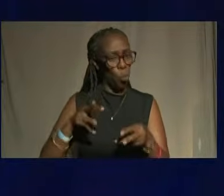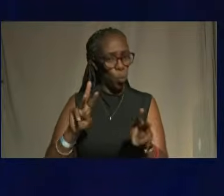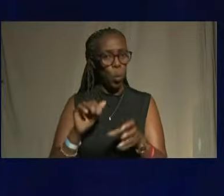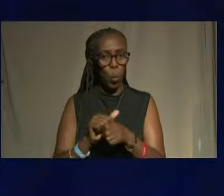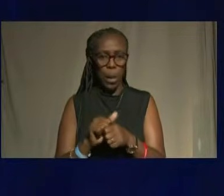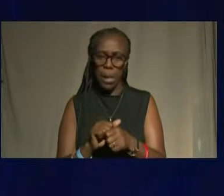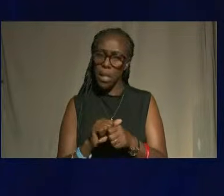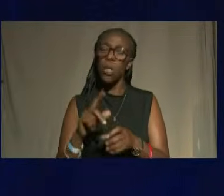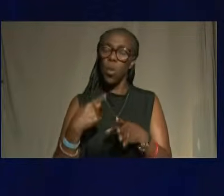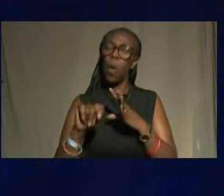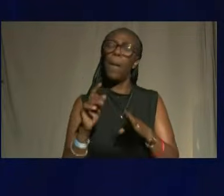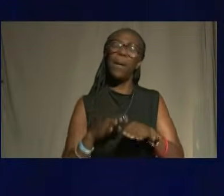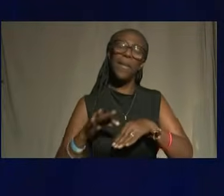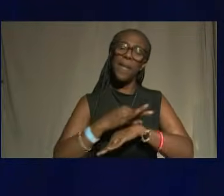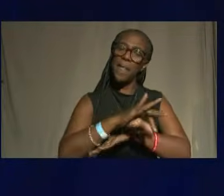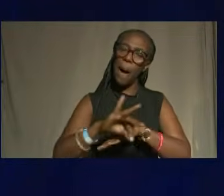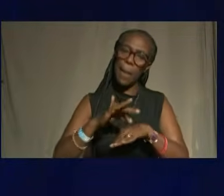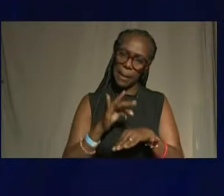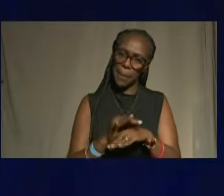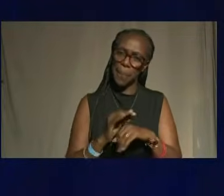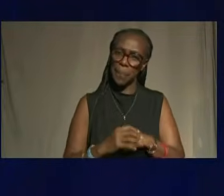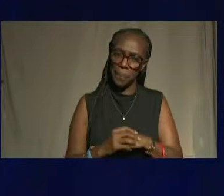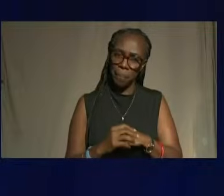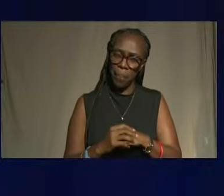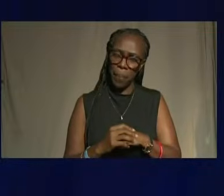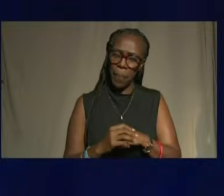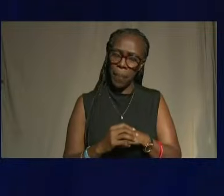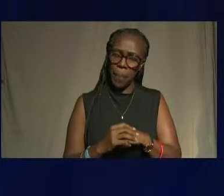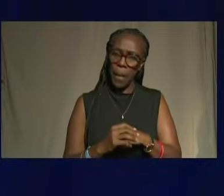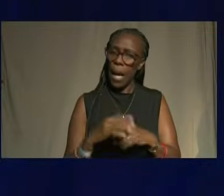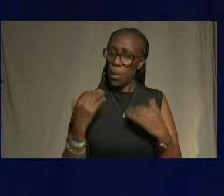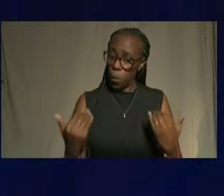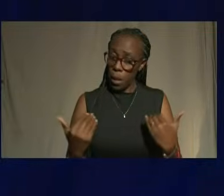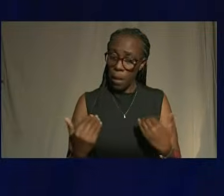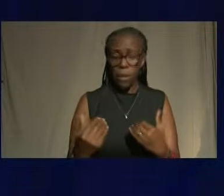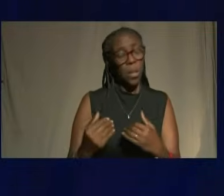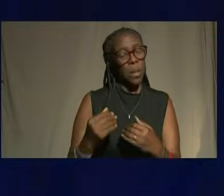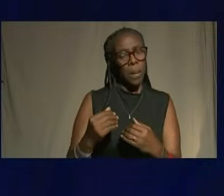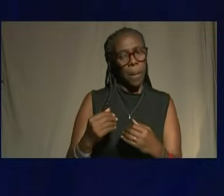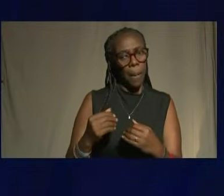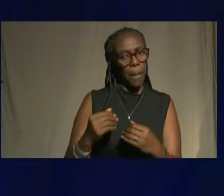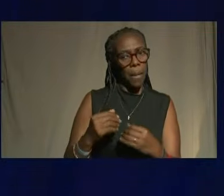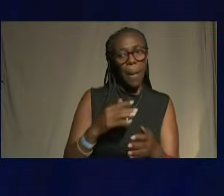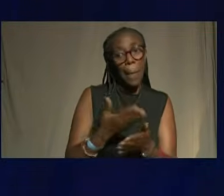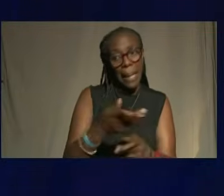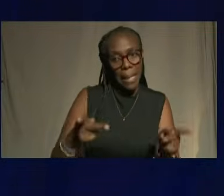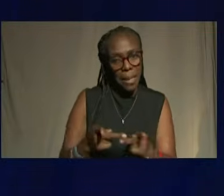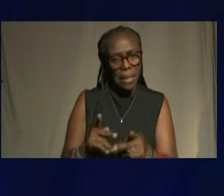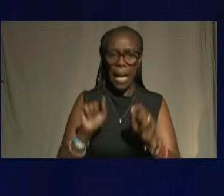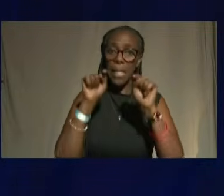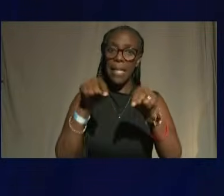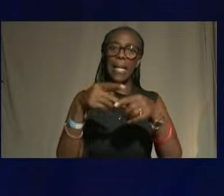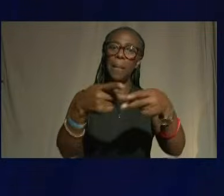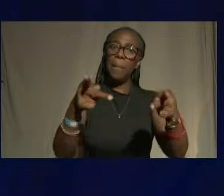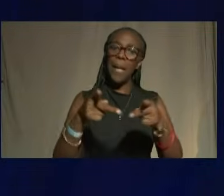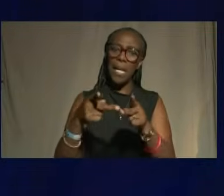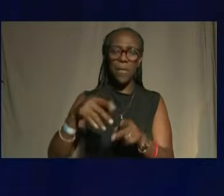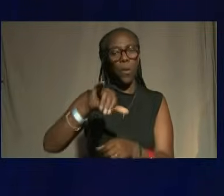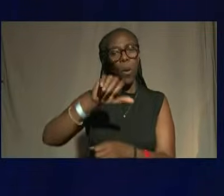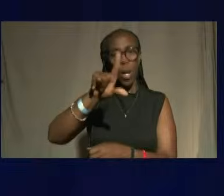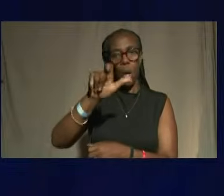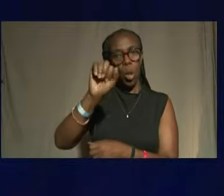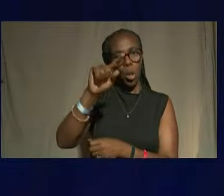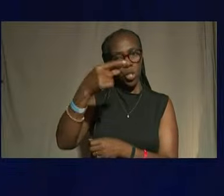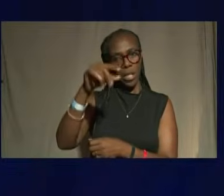logistics. Given our position, we're ideally placed to offer logistic and trade facilitation. We also want to look at our BPOs